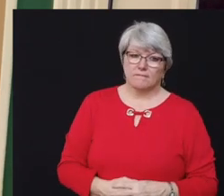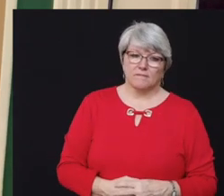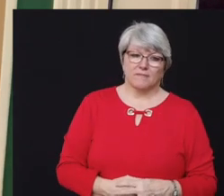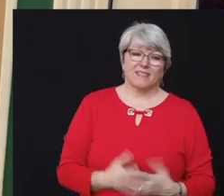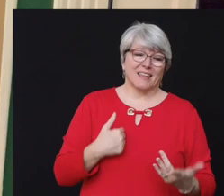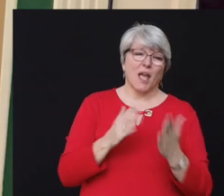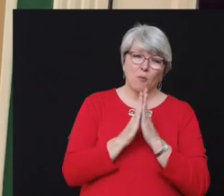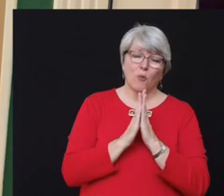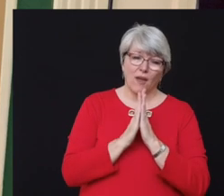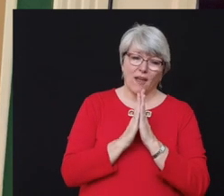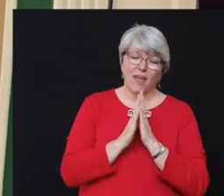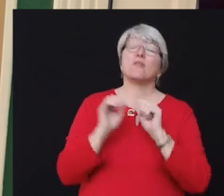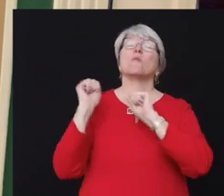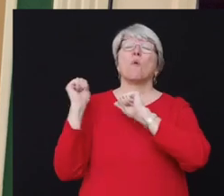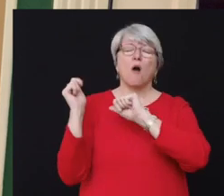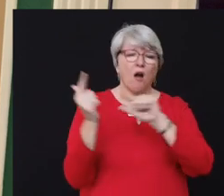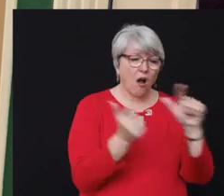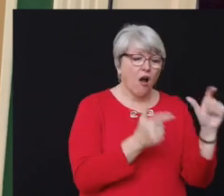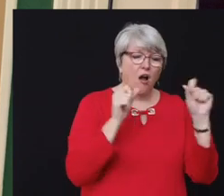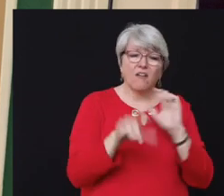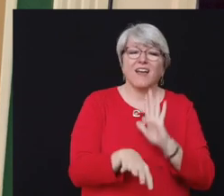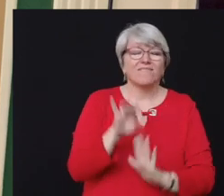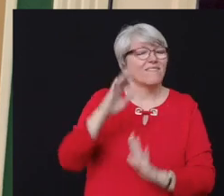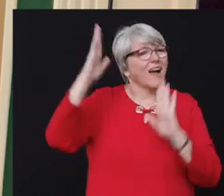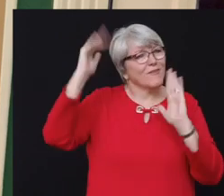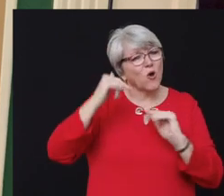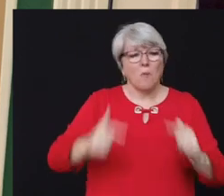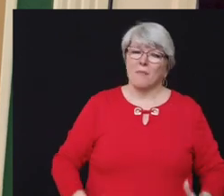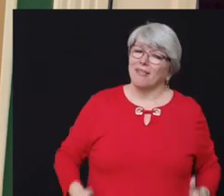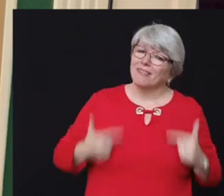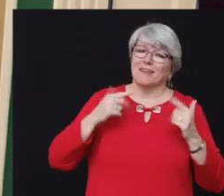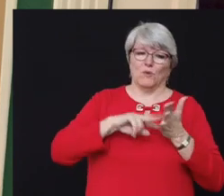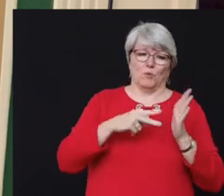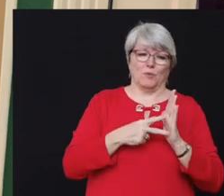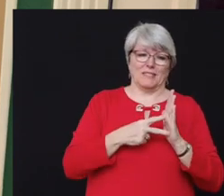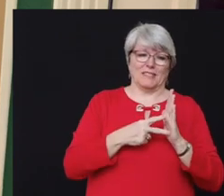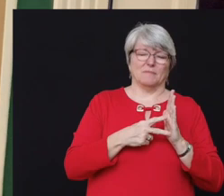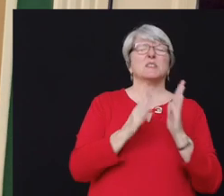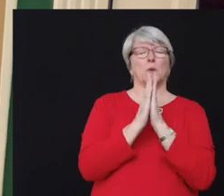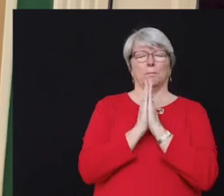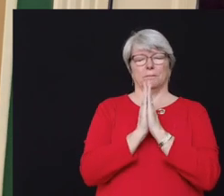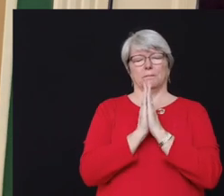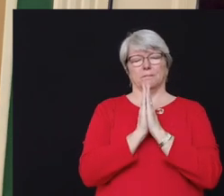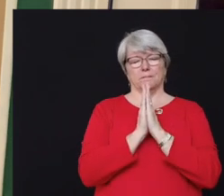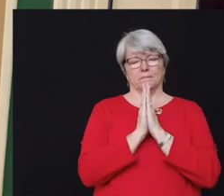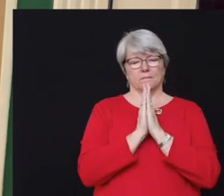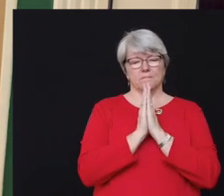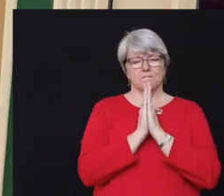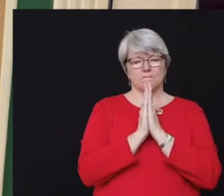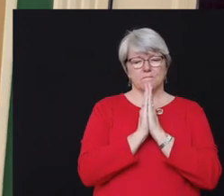And I pray that we all are able to find hope and live with purpose. Please pray with me.